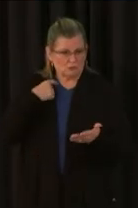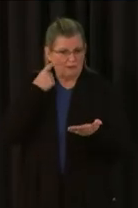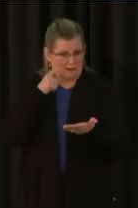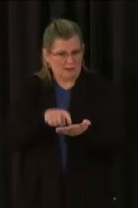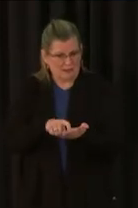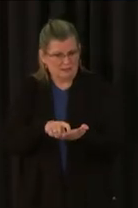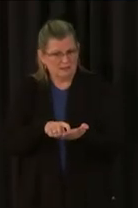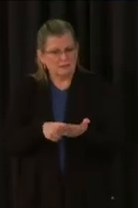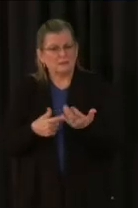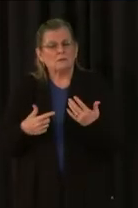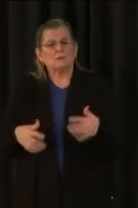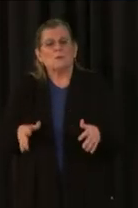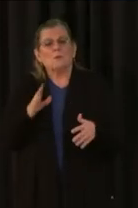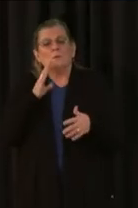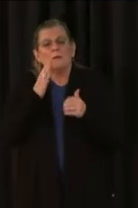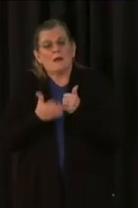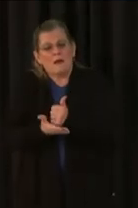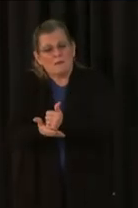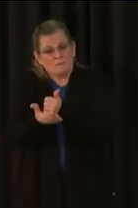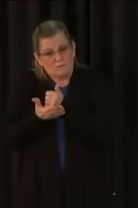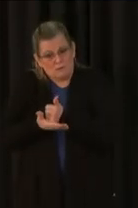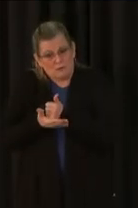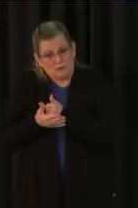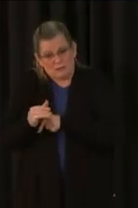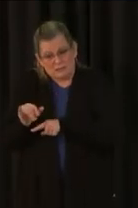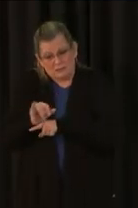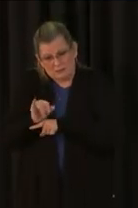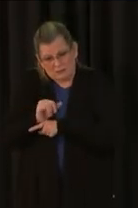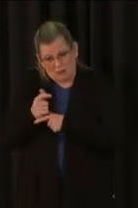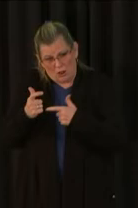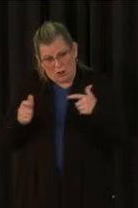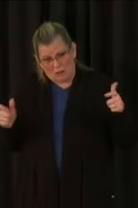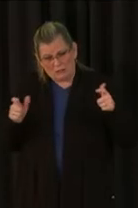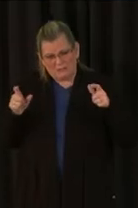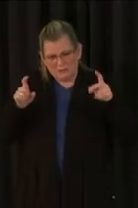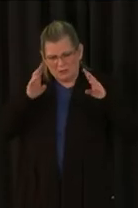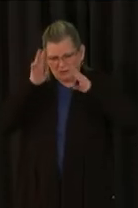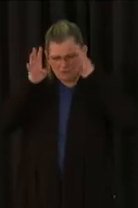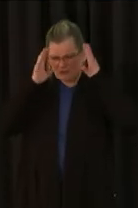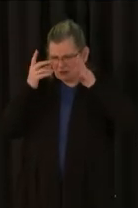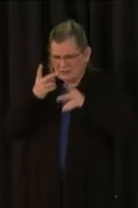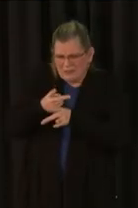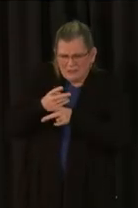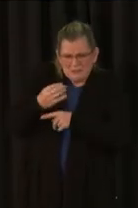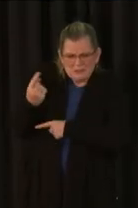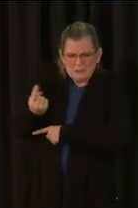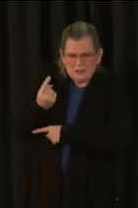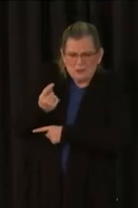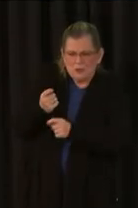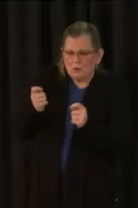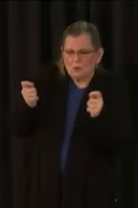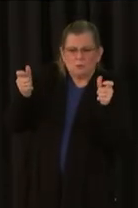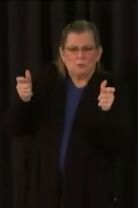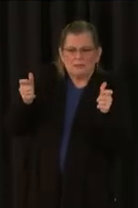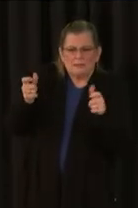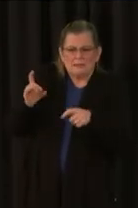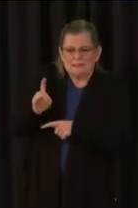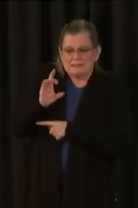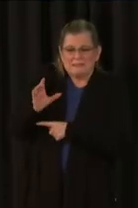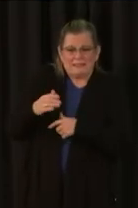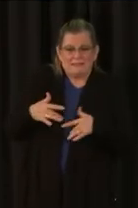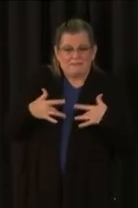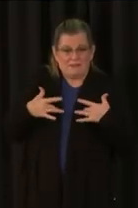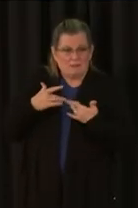would be really helpful for the industry at large, certainly locally. So we quickly founded the DC Event Coalition and